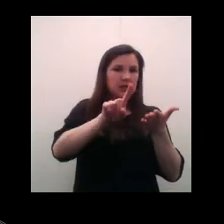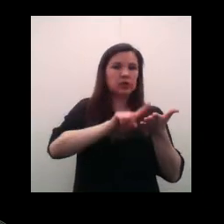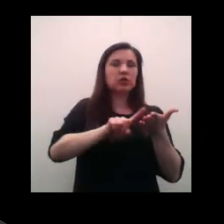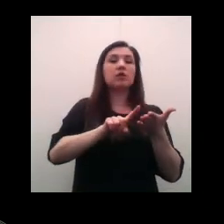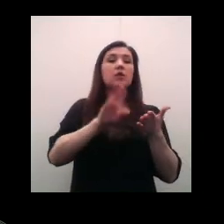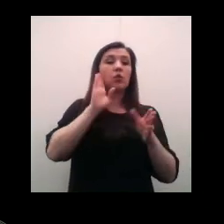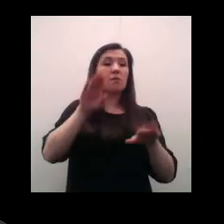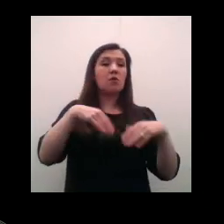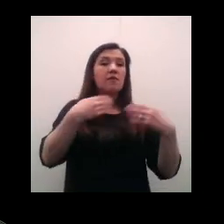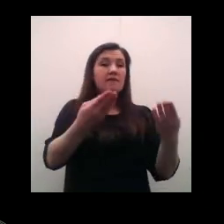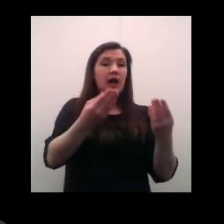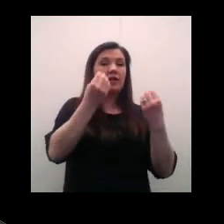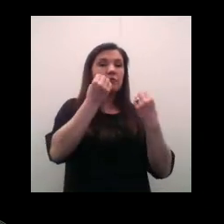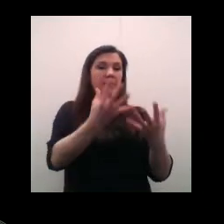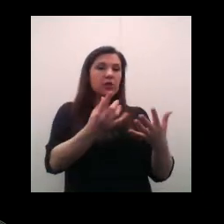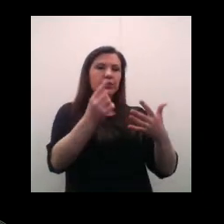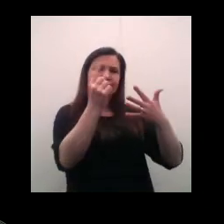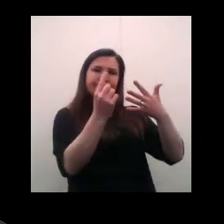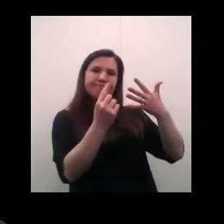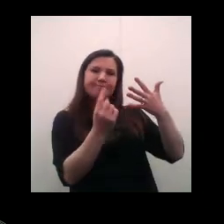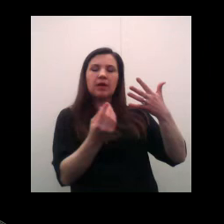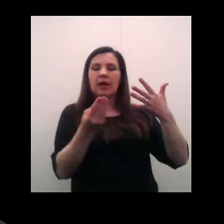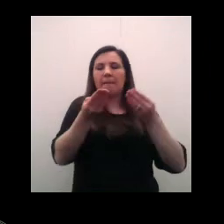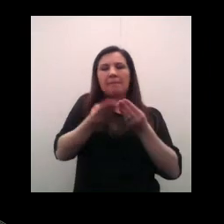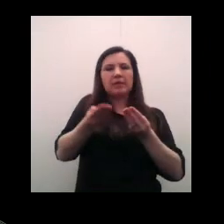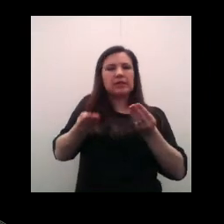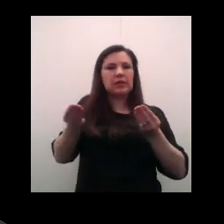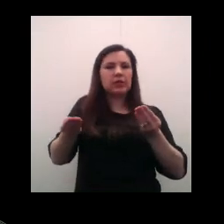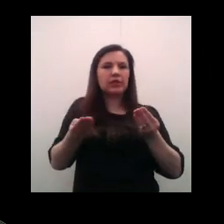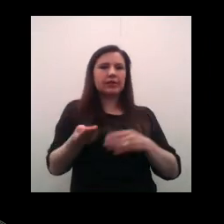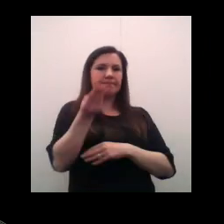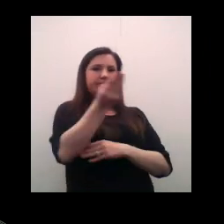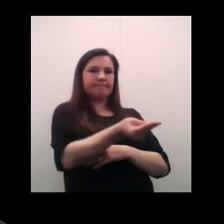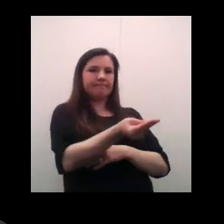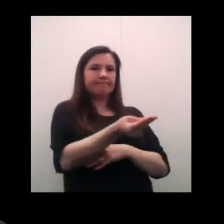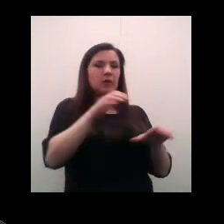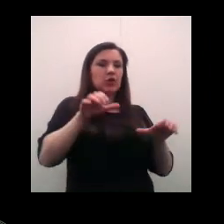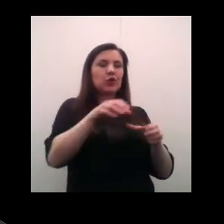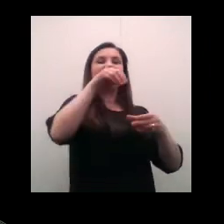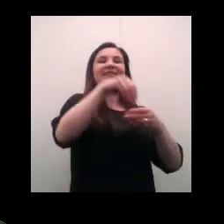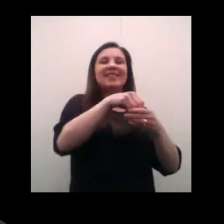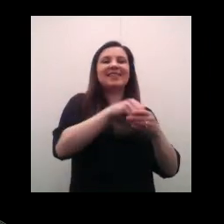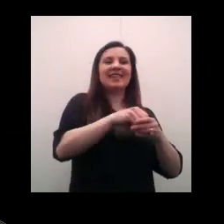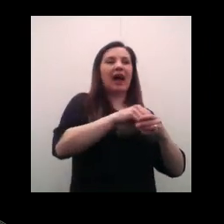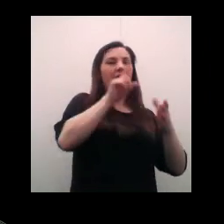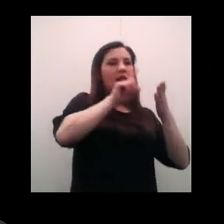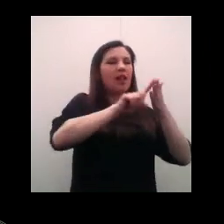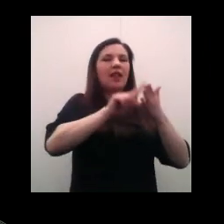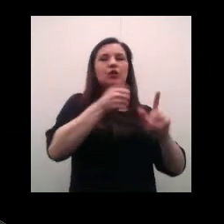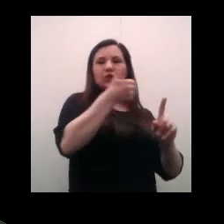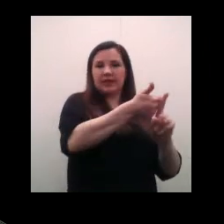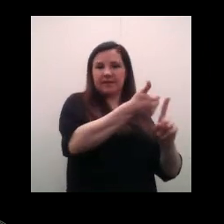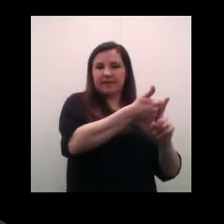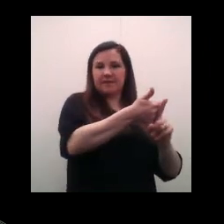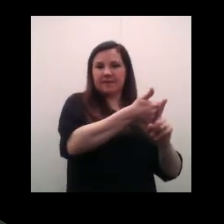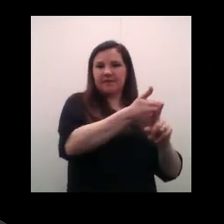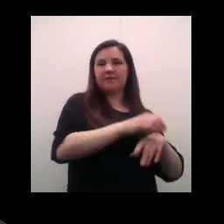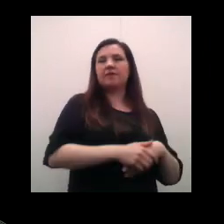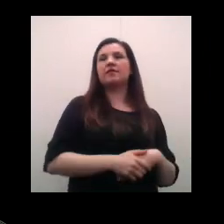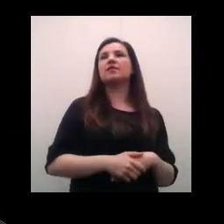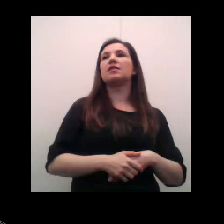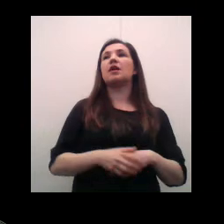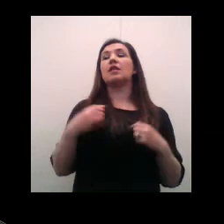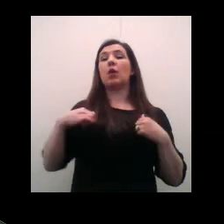we will provide you with information and the materials that you need to do the inside portion of the inspection, and then we